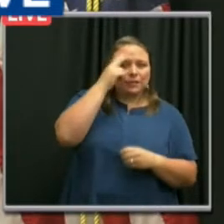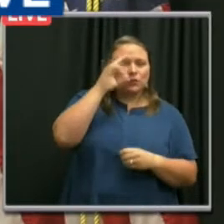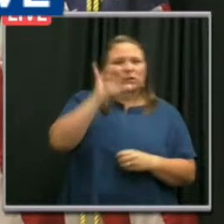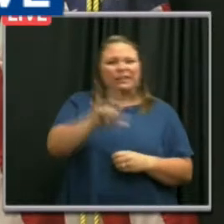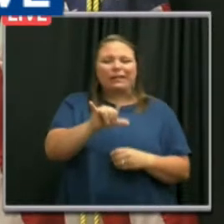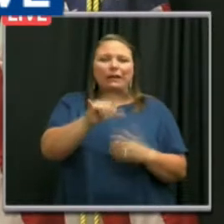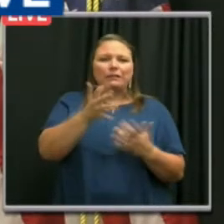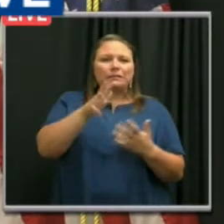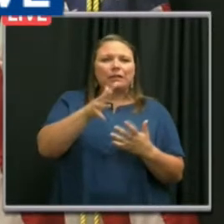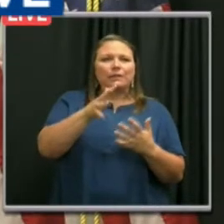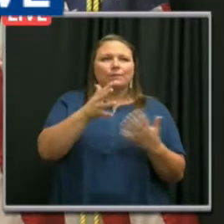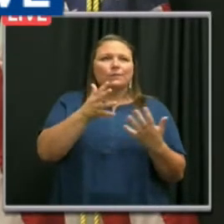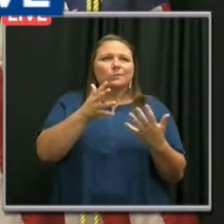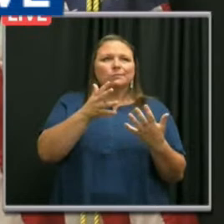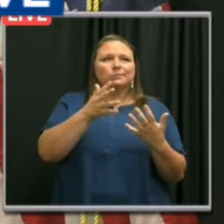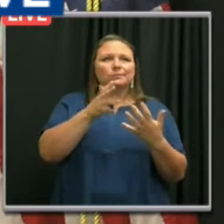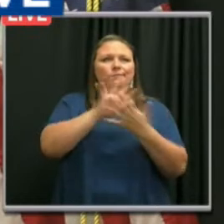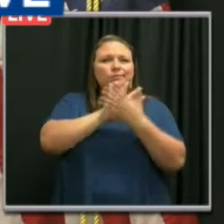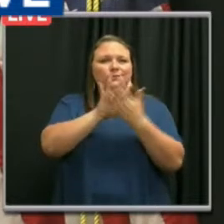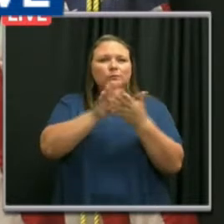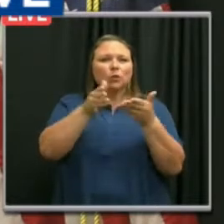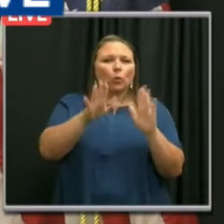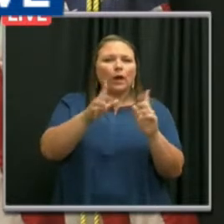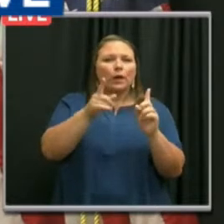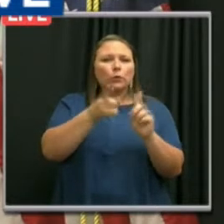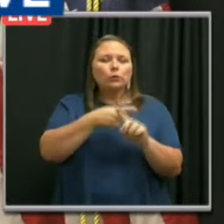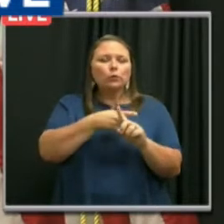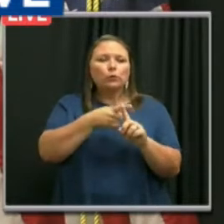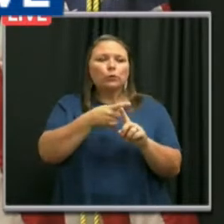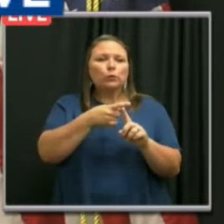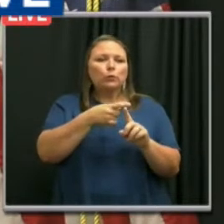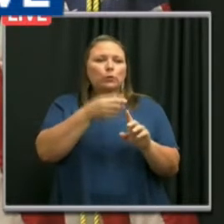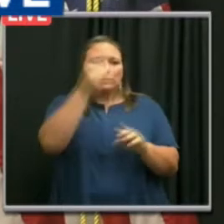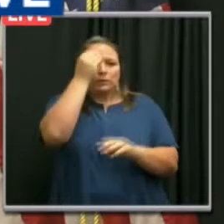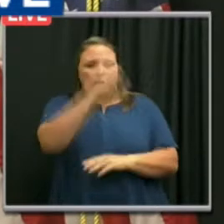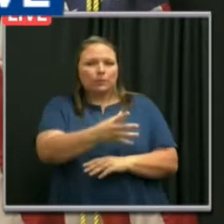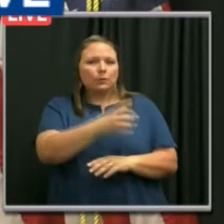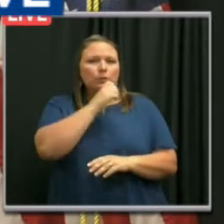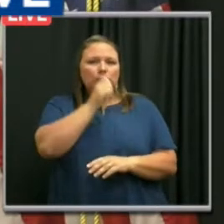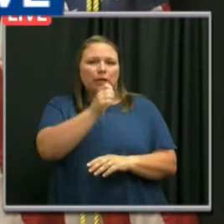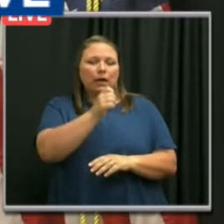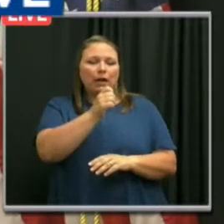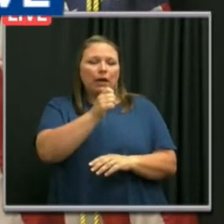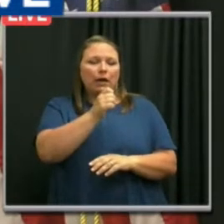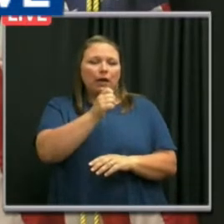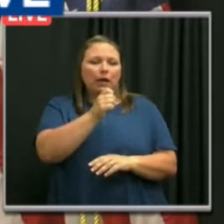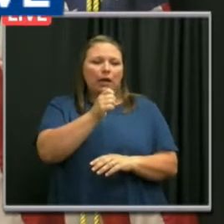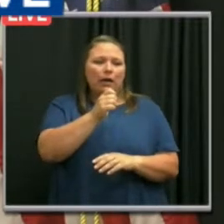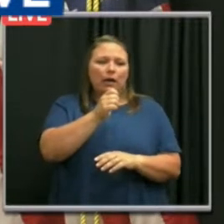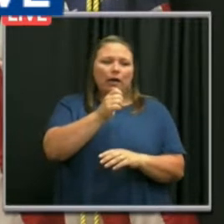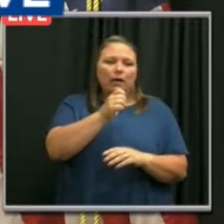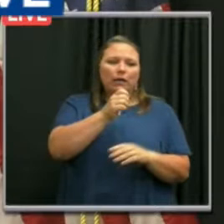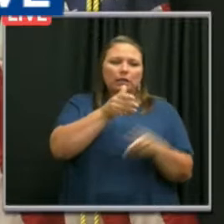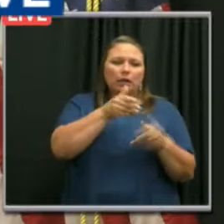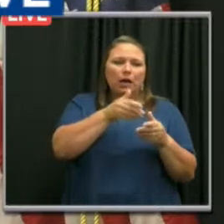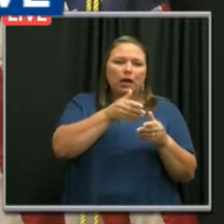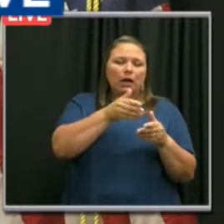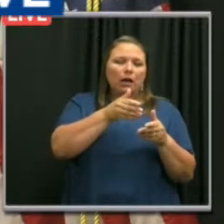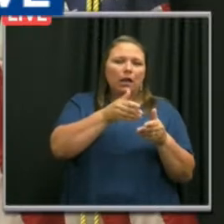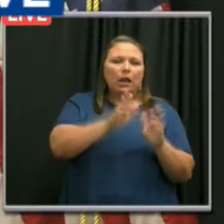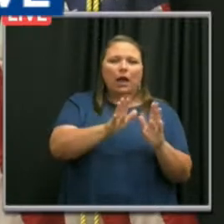way of saying it's not really up to a resolution